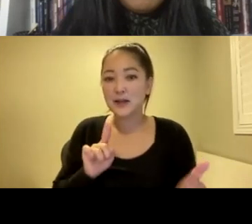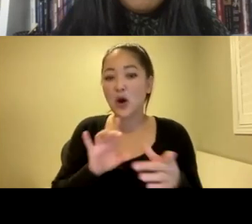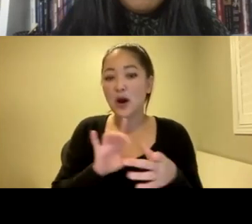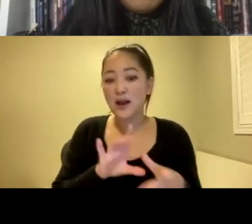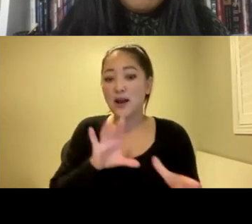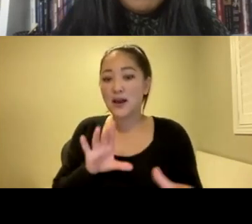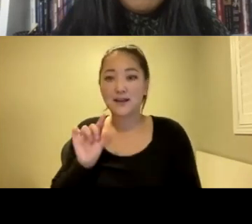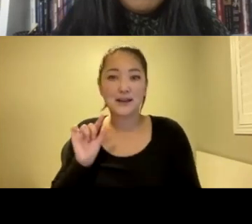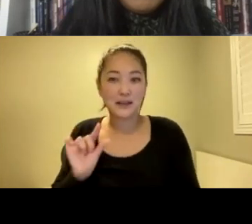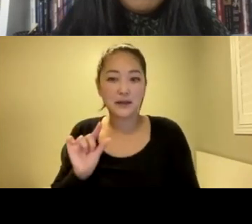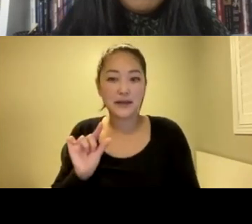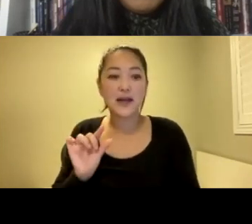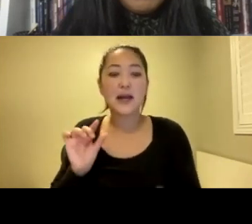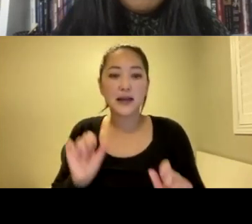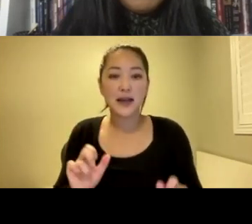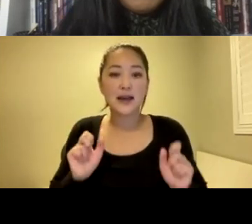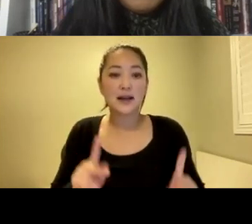allow you to feel things that